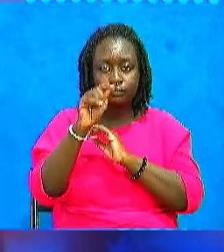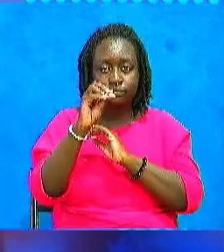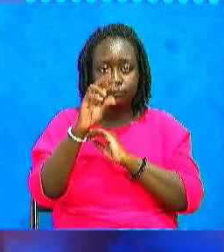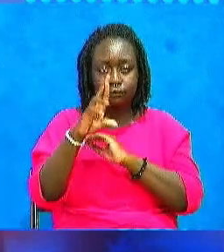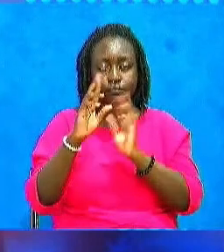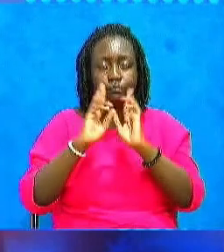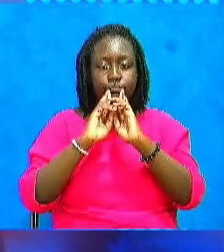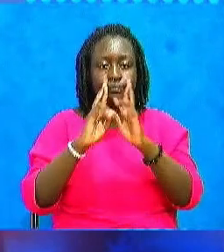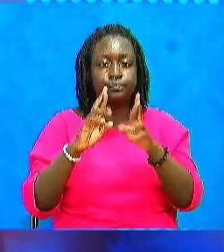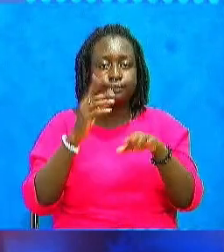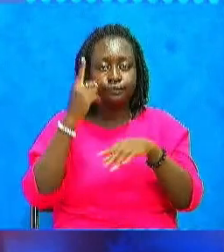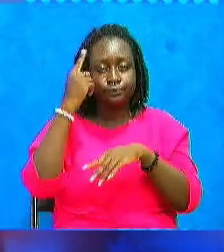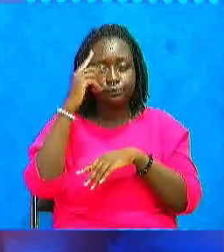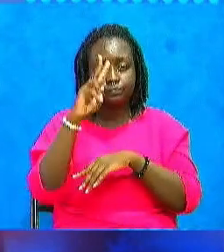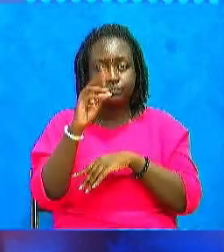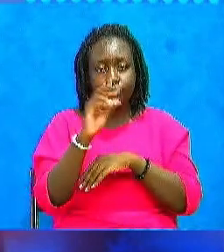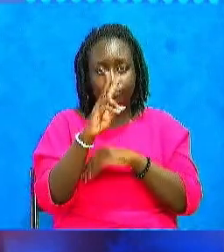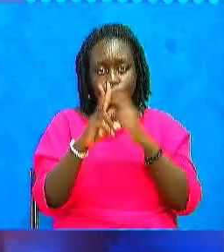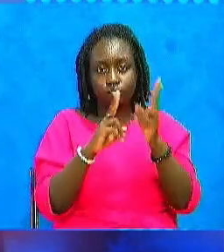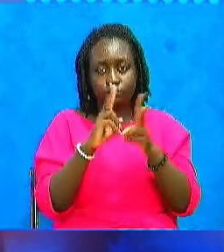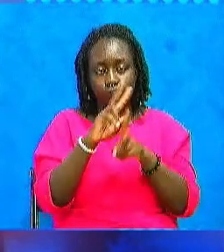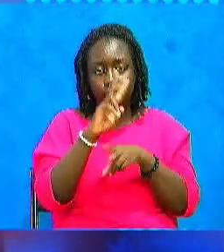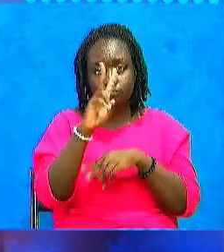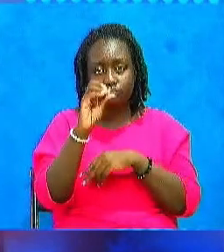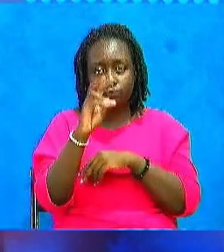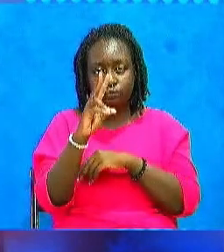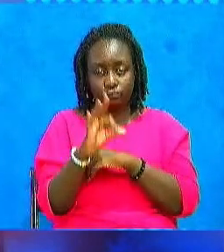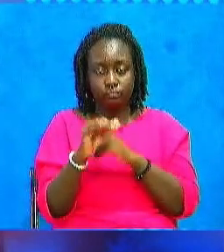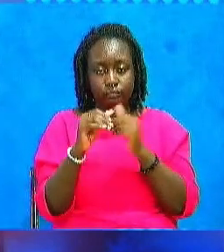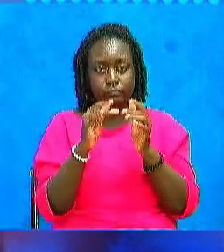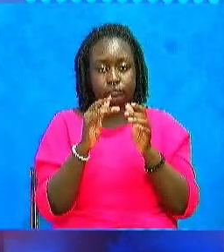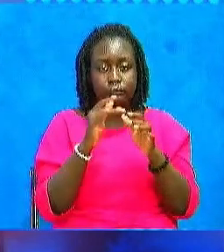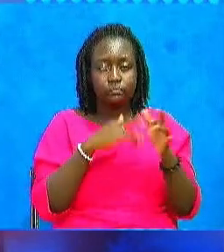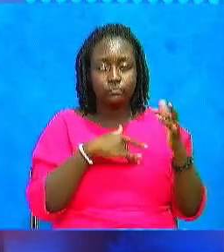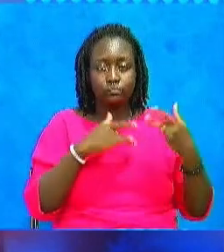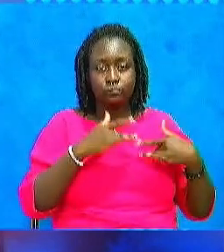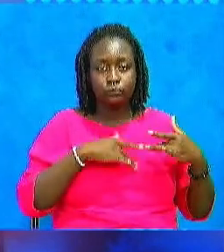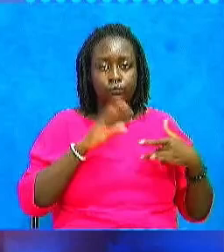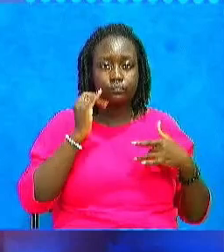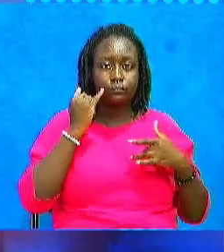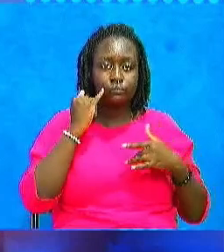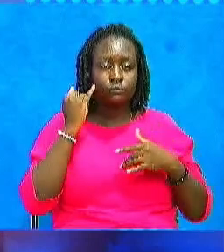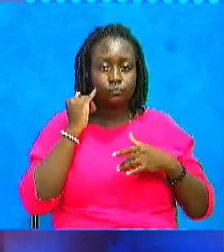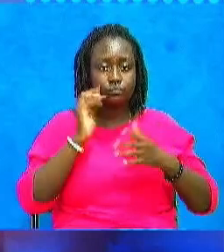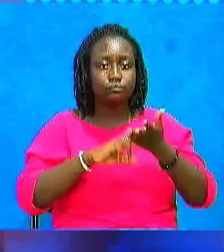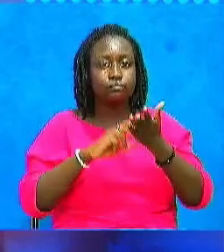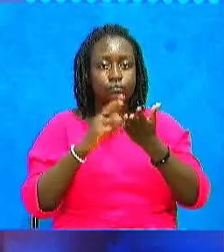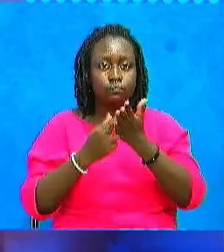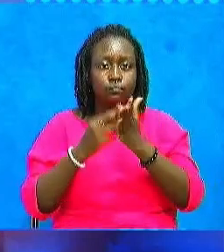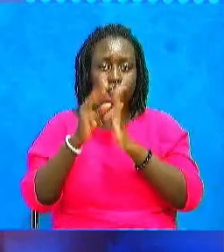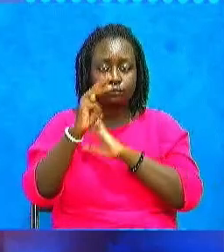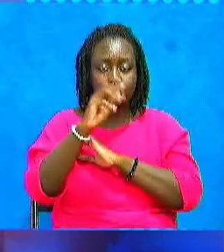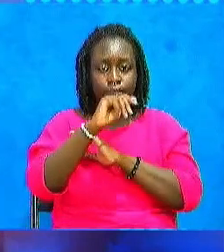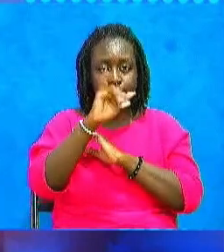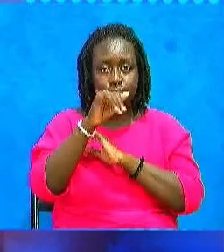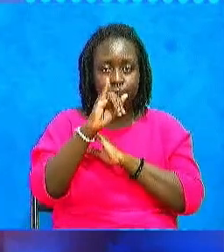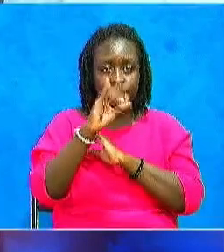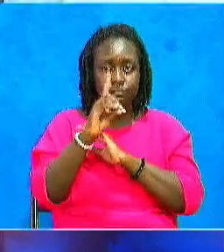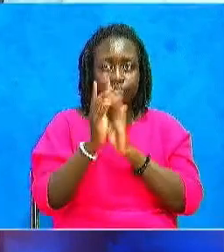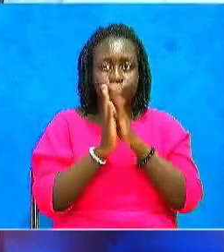for the 2022-23 fiscal year concerning Nakuru County resources. Majidi Sain now reports.